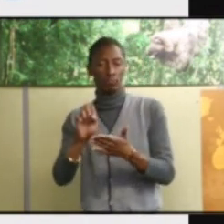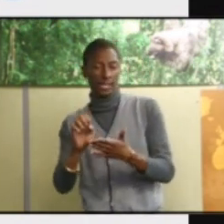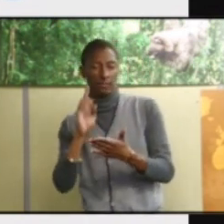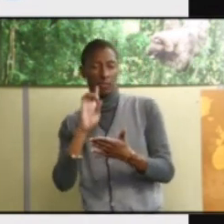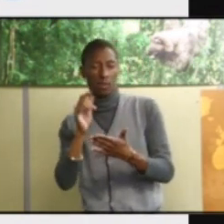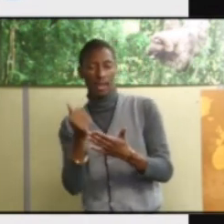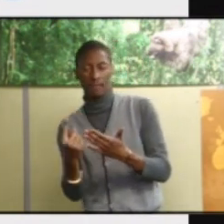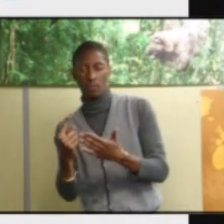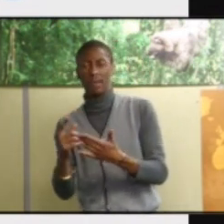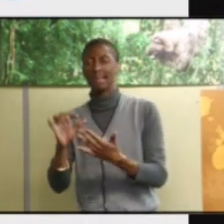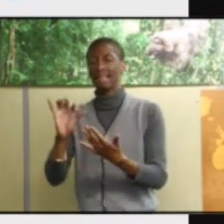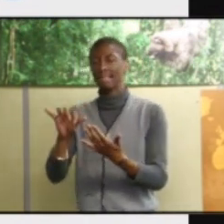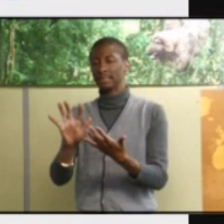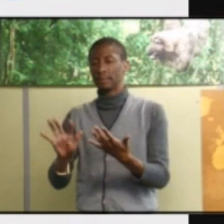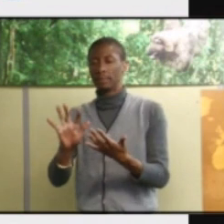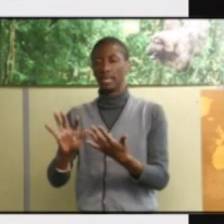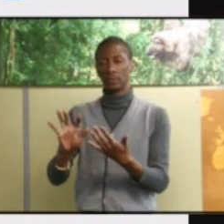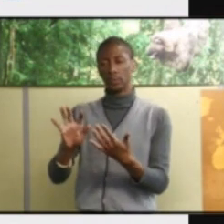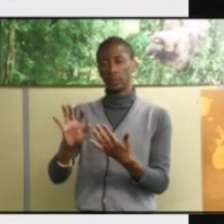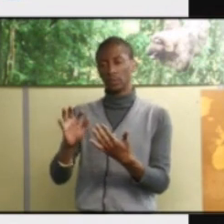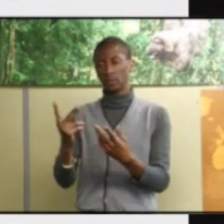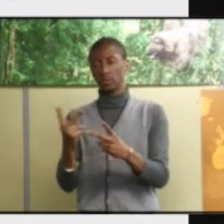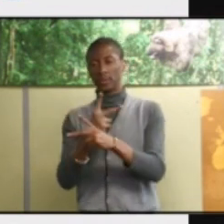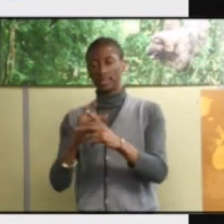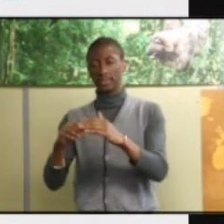the average on the outside.